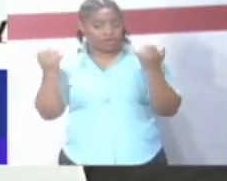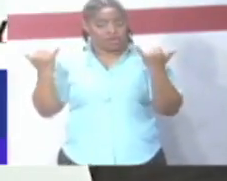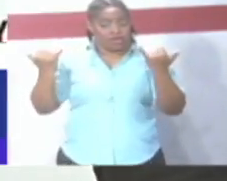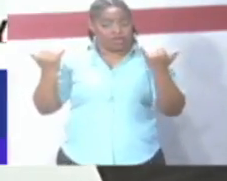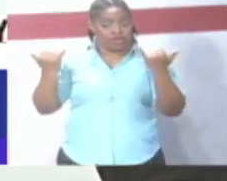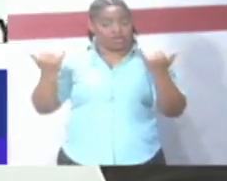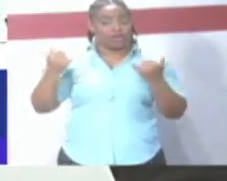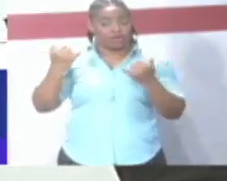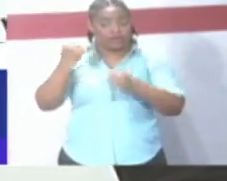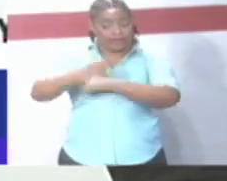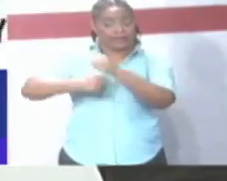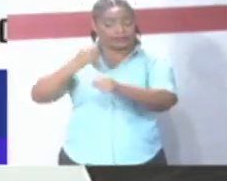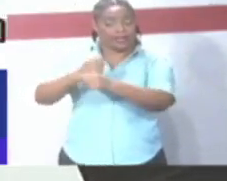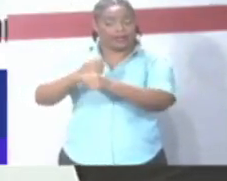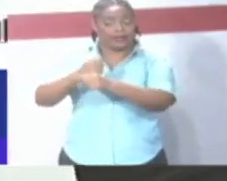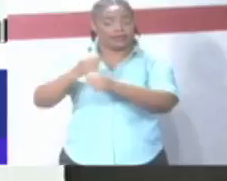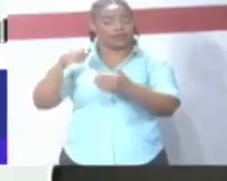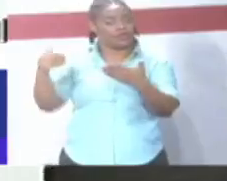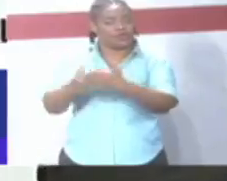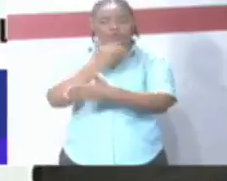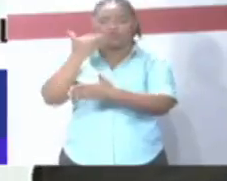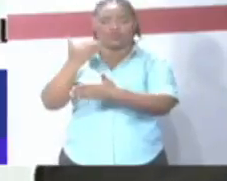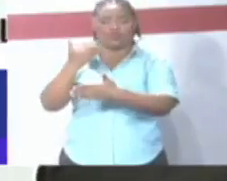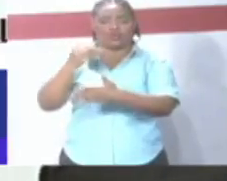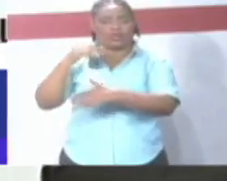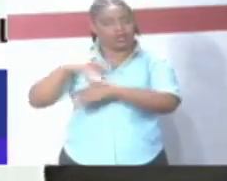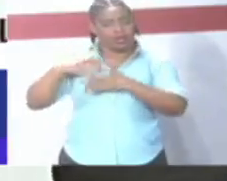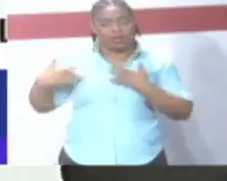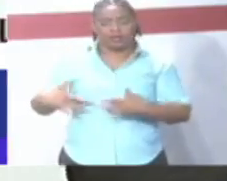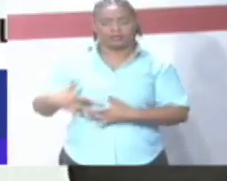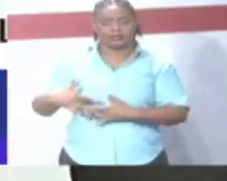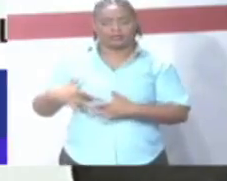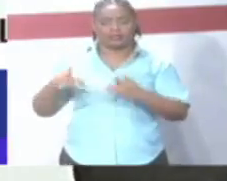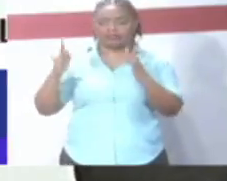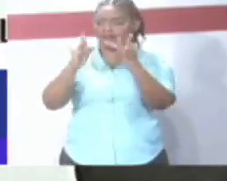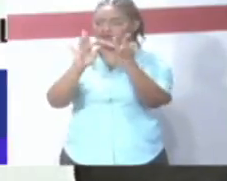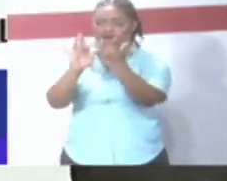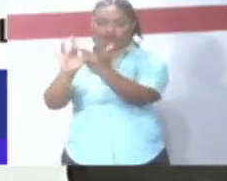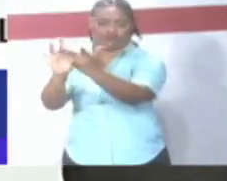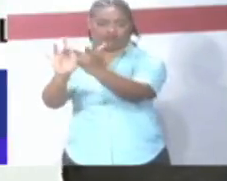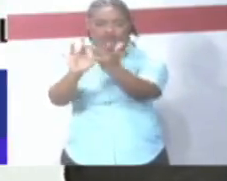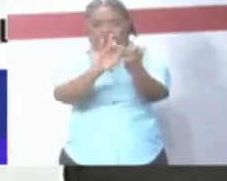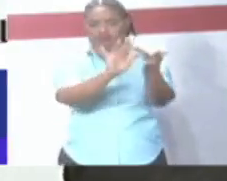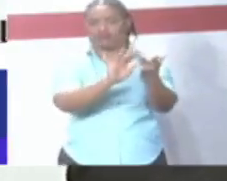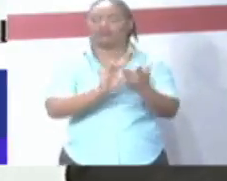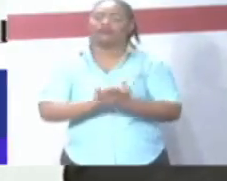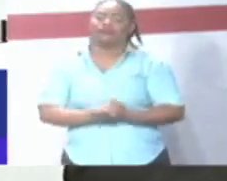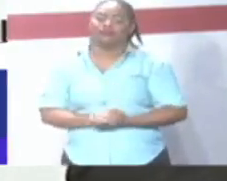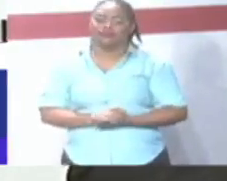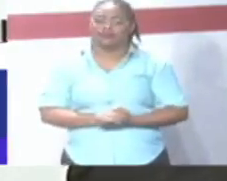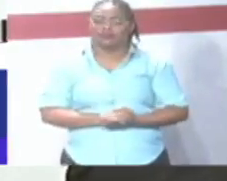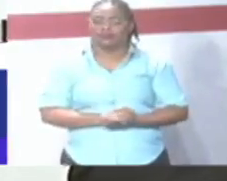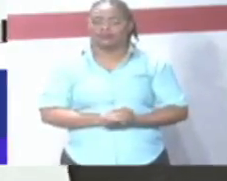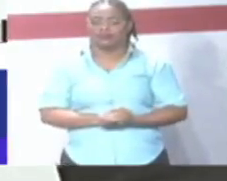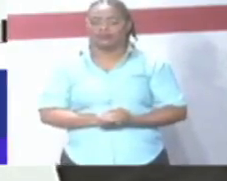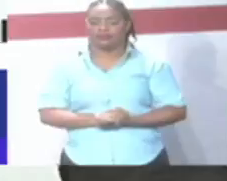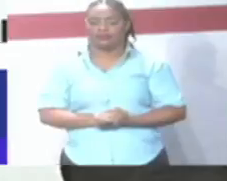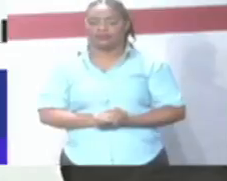to Connect. We now go to I-95.5 for your two questions. Good